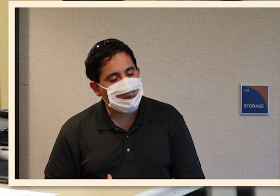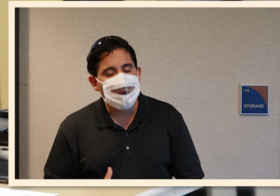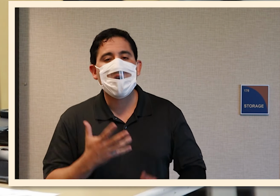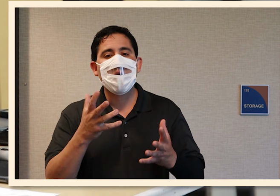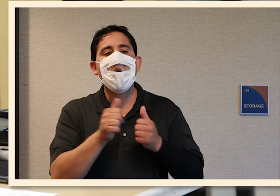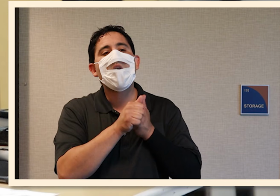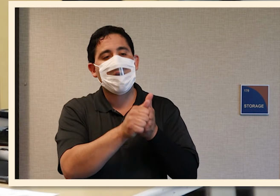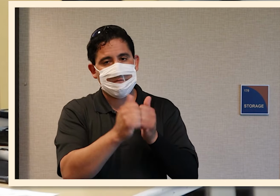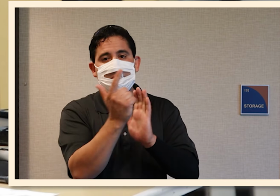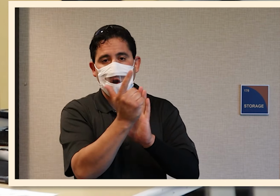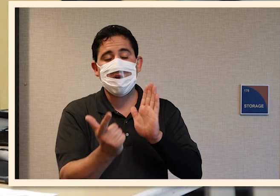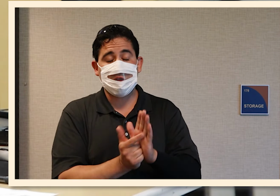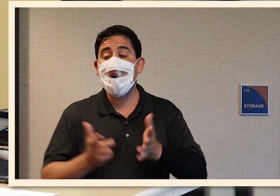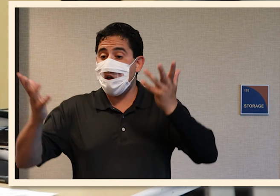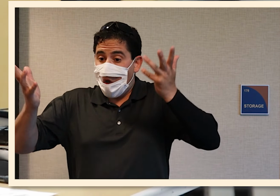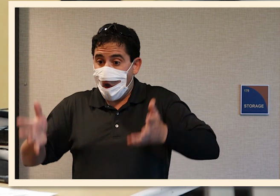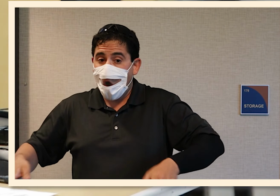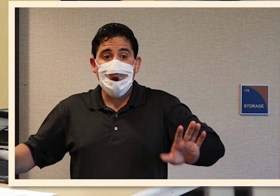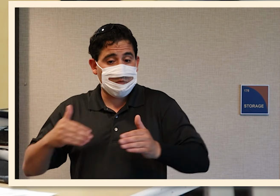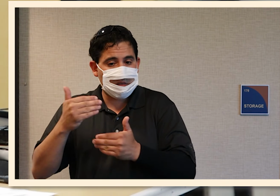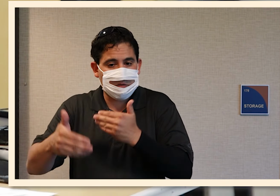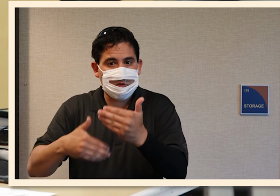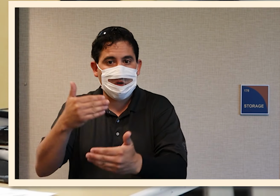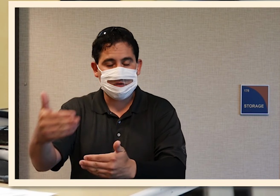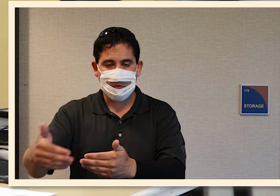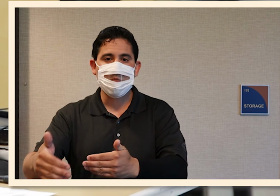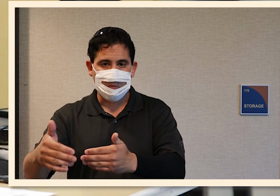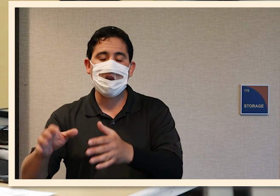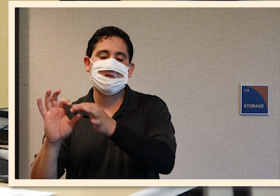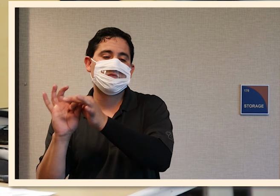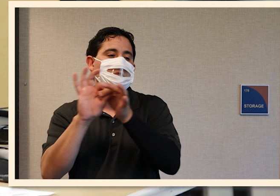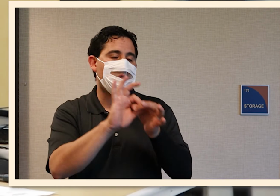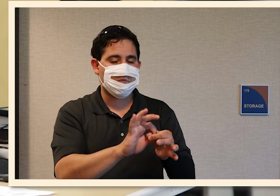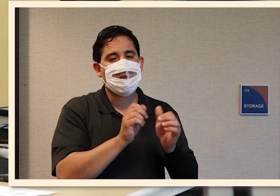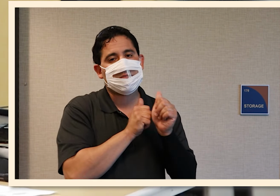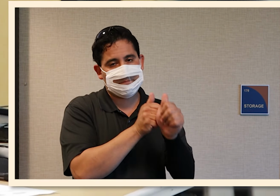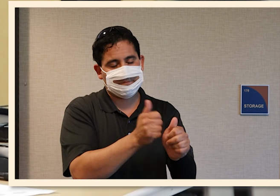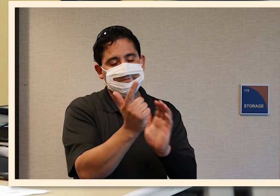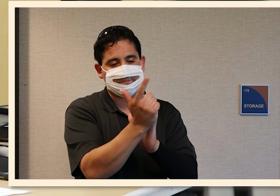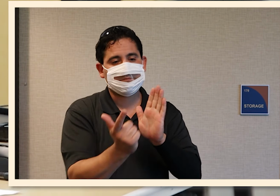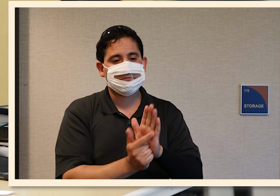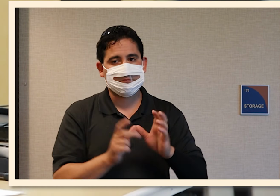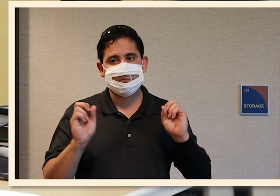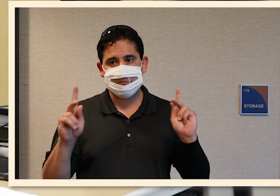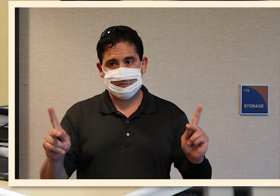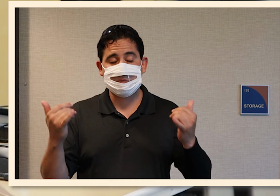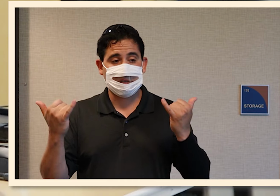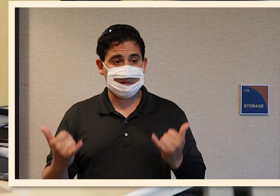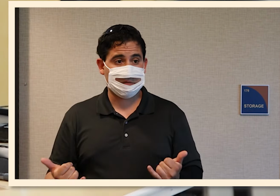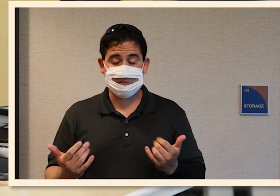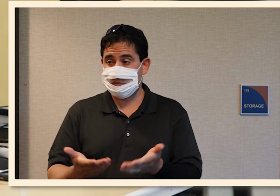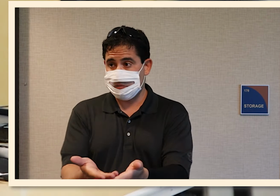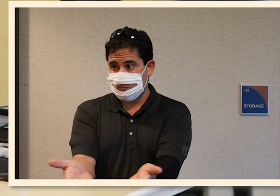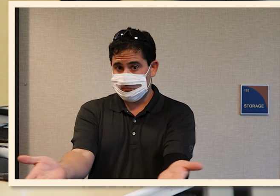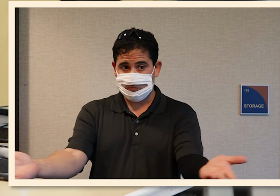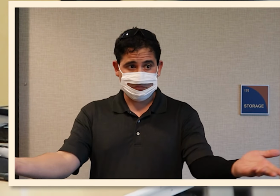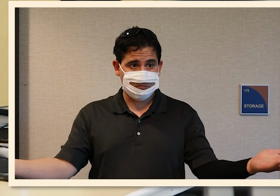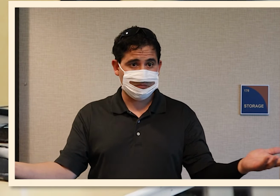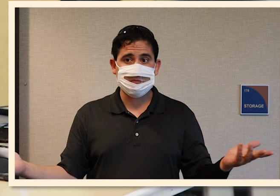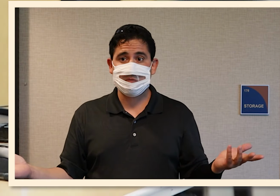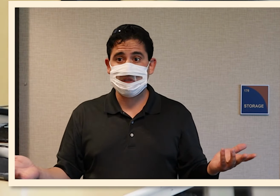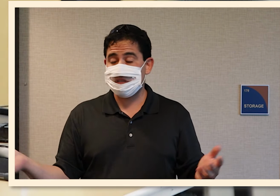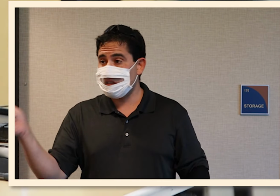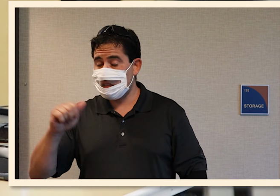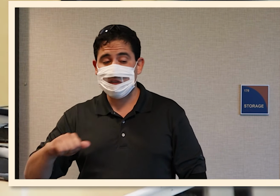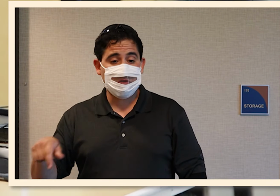that have been brought forward. And I think that, given the snapshot of time period that we're dealing with, I think that